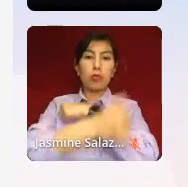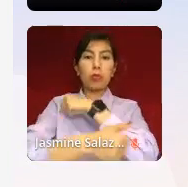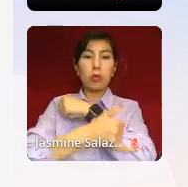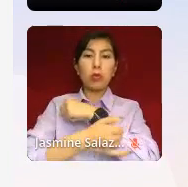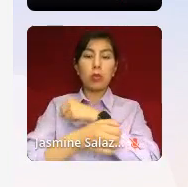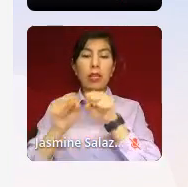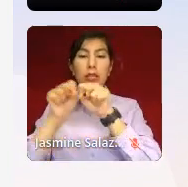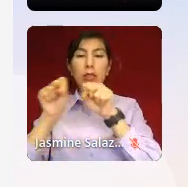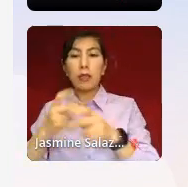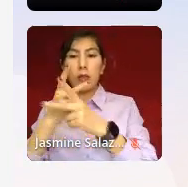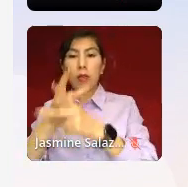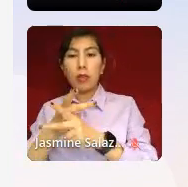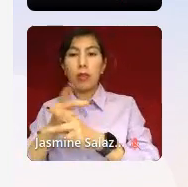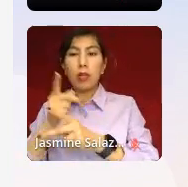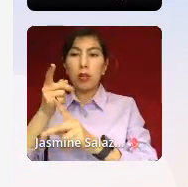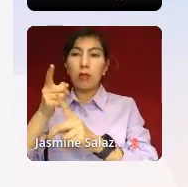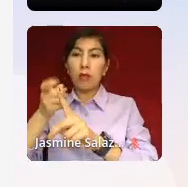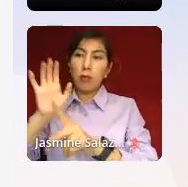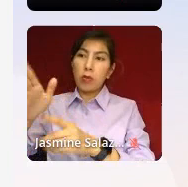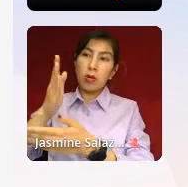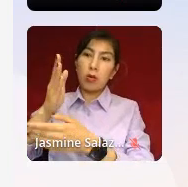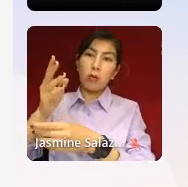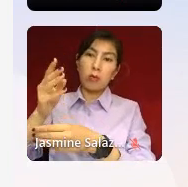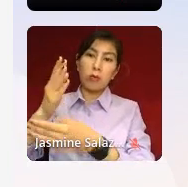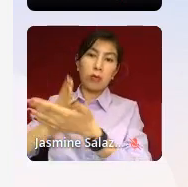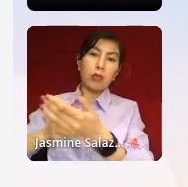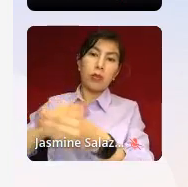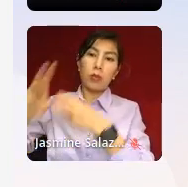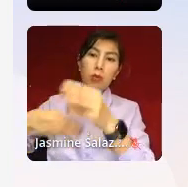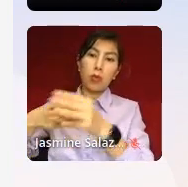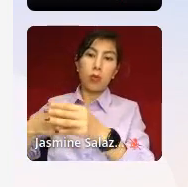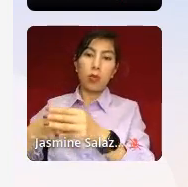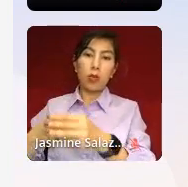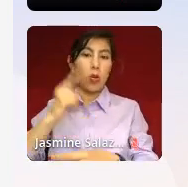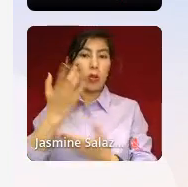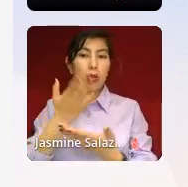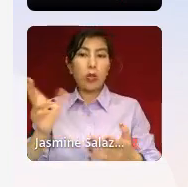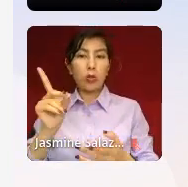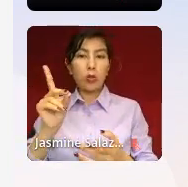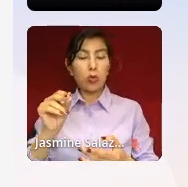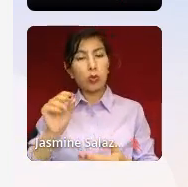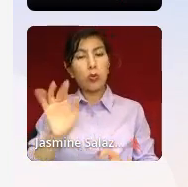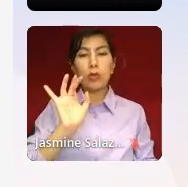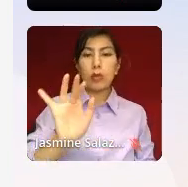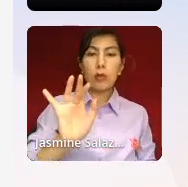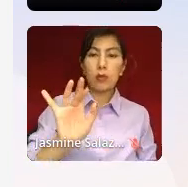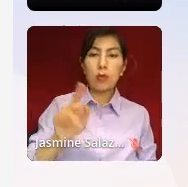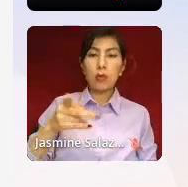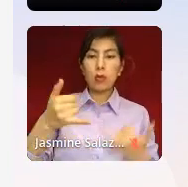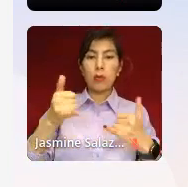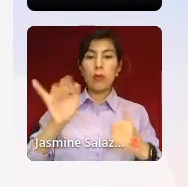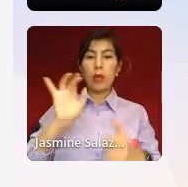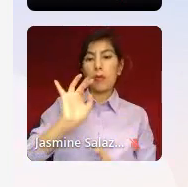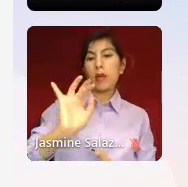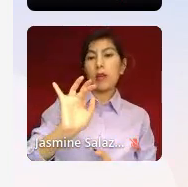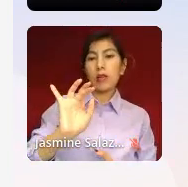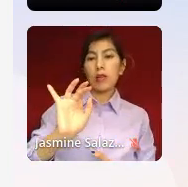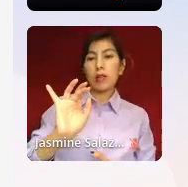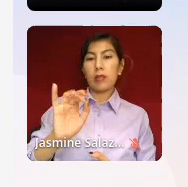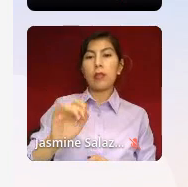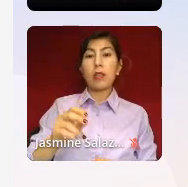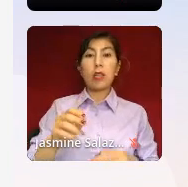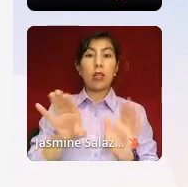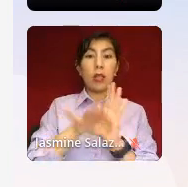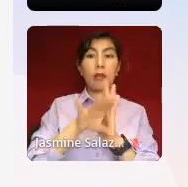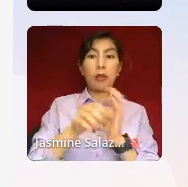of the world. All you'll need to do is click the play button in the middle of the image and it will play the video